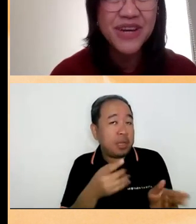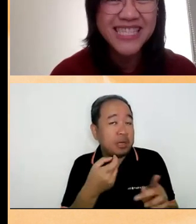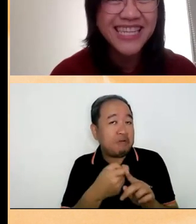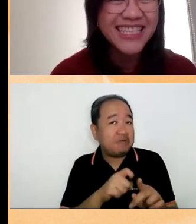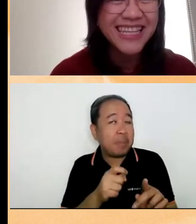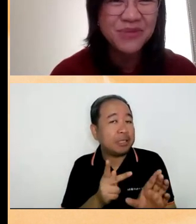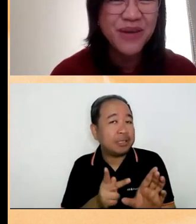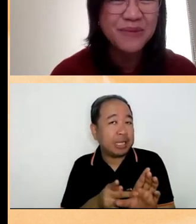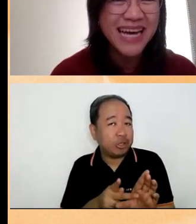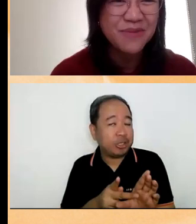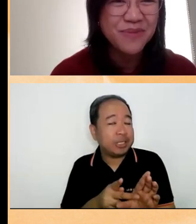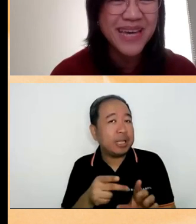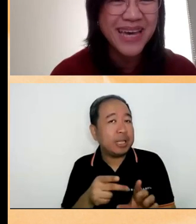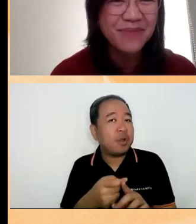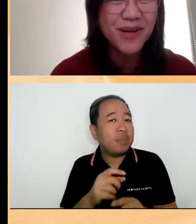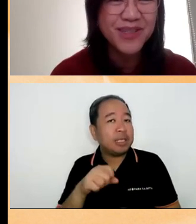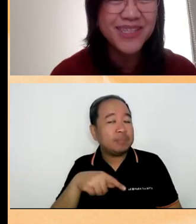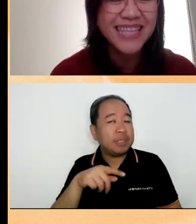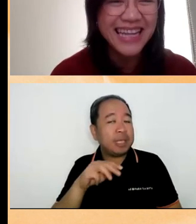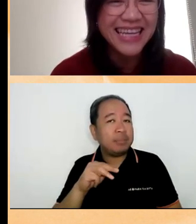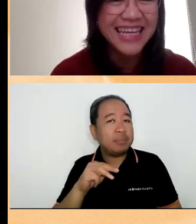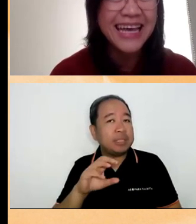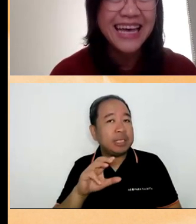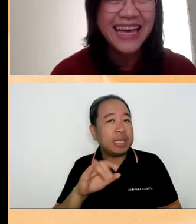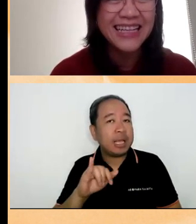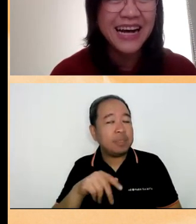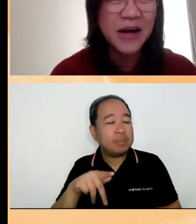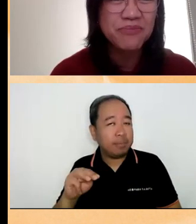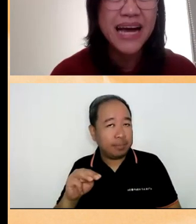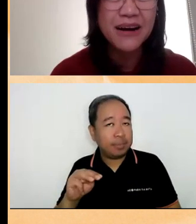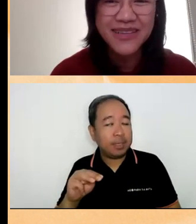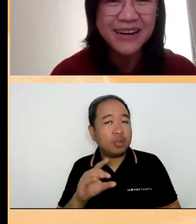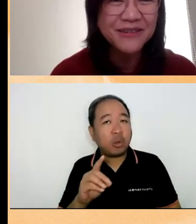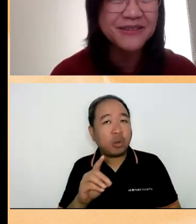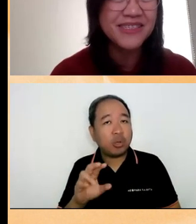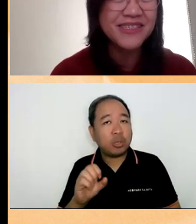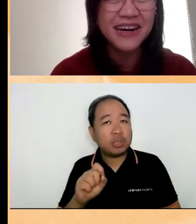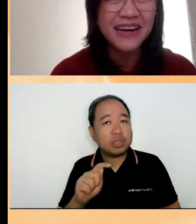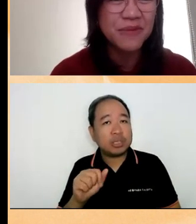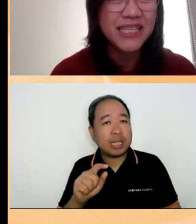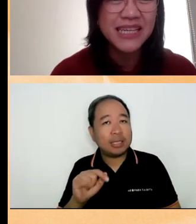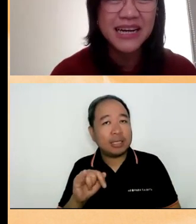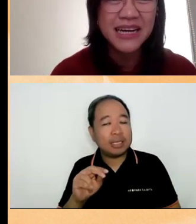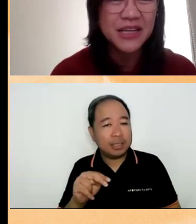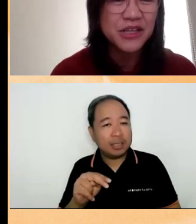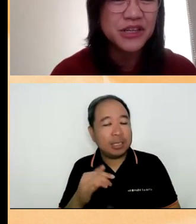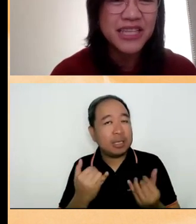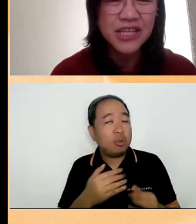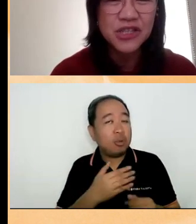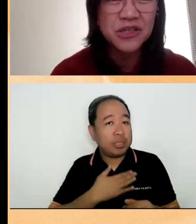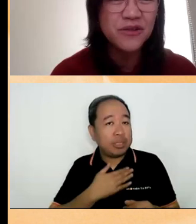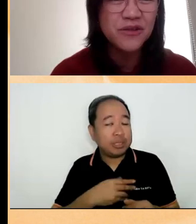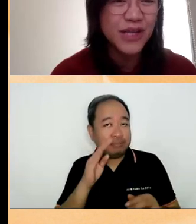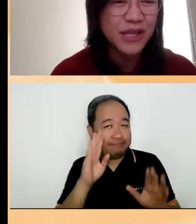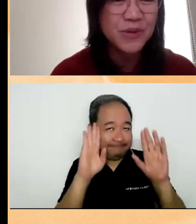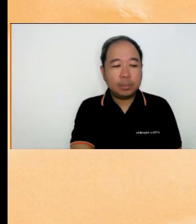psychiatry residents in SPMC IPBM, Dr. Stating and Daog Daog. So, please turn your